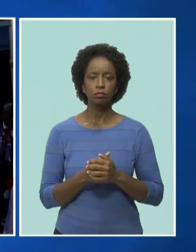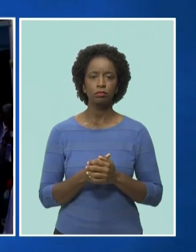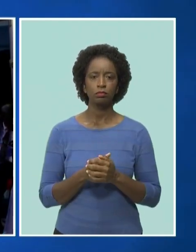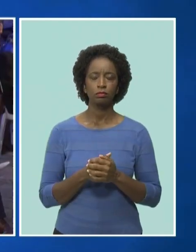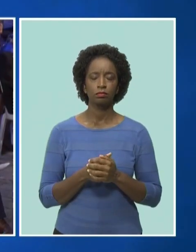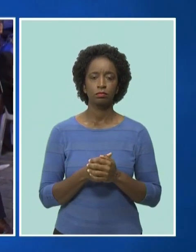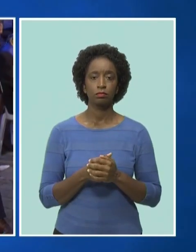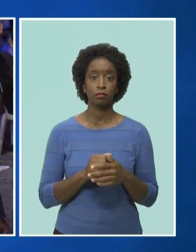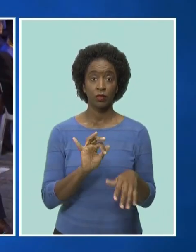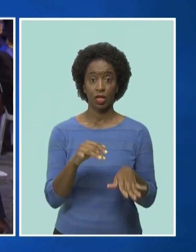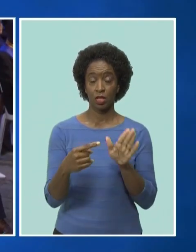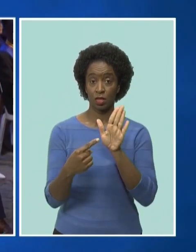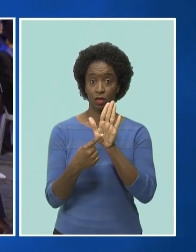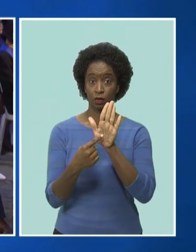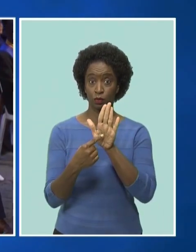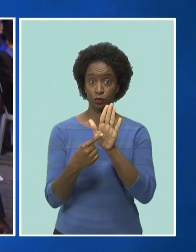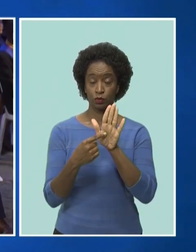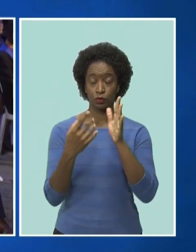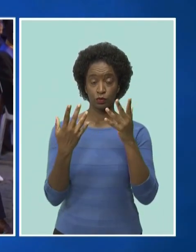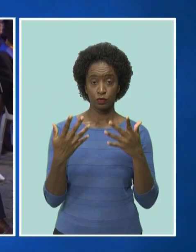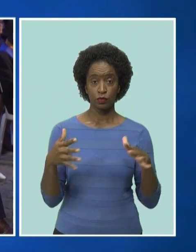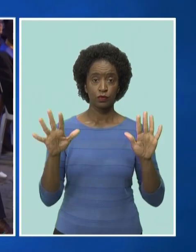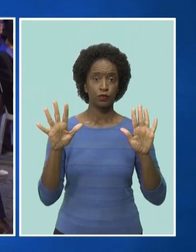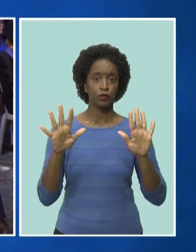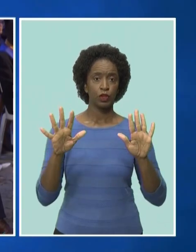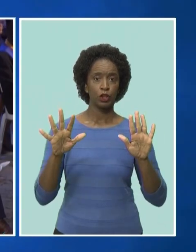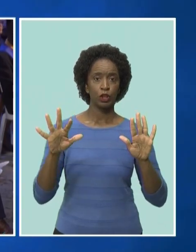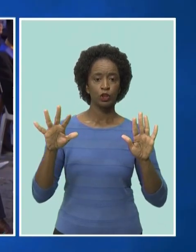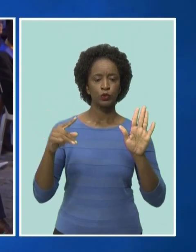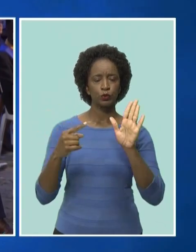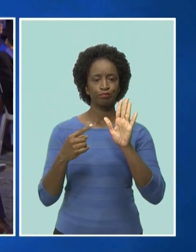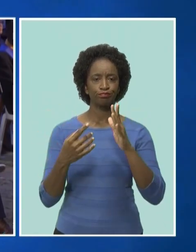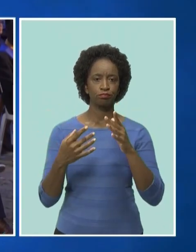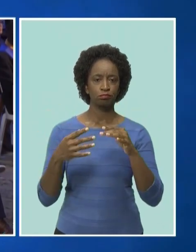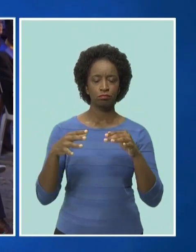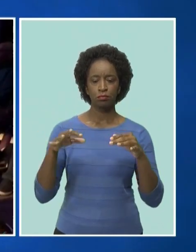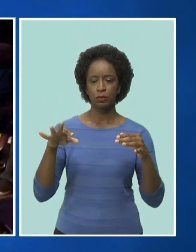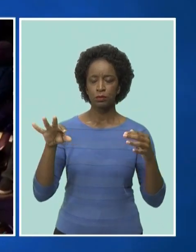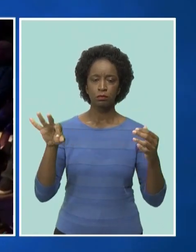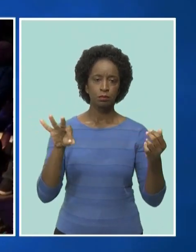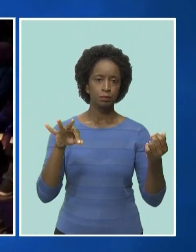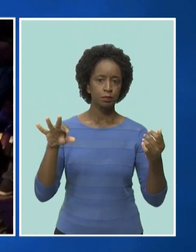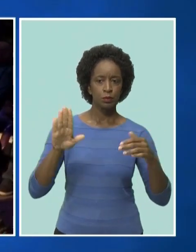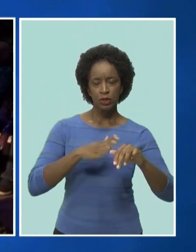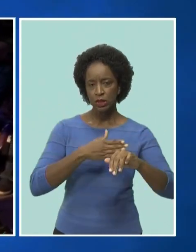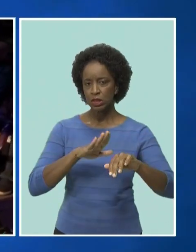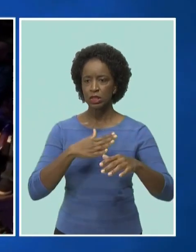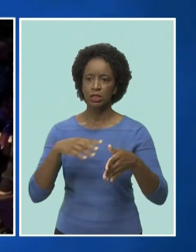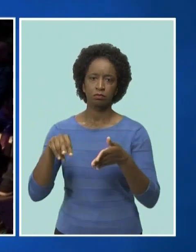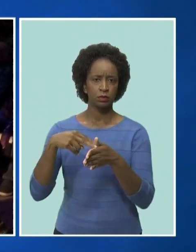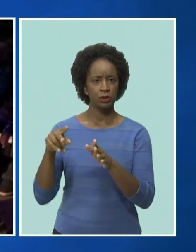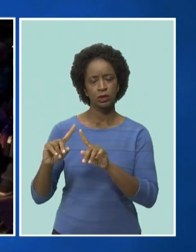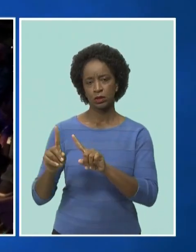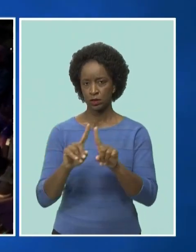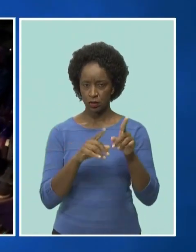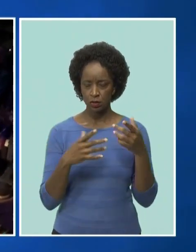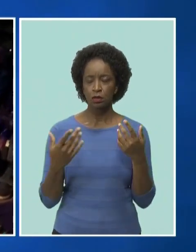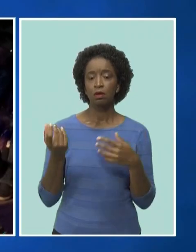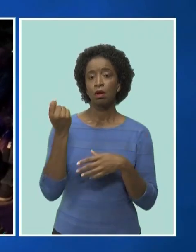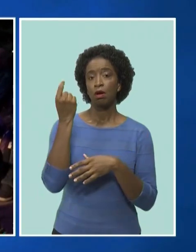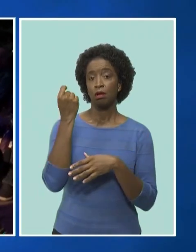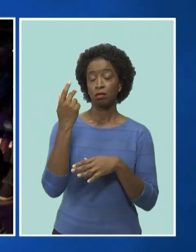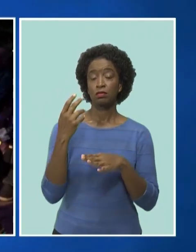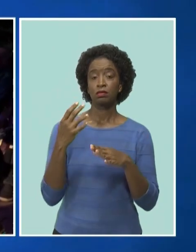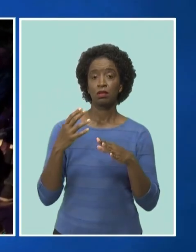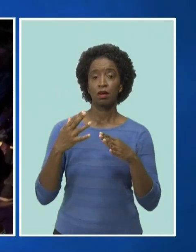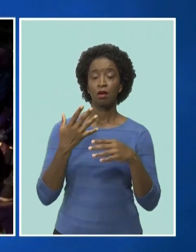event in a cultural showpiece. As is customary, the nation's capital was illuminated in the national colors of